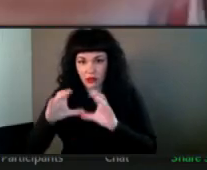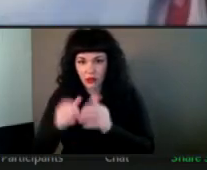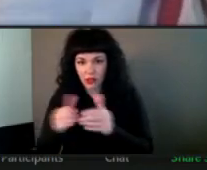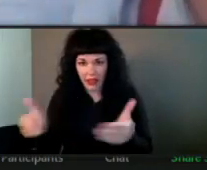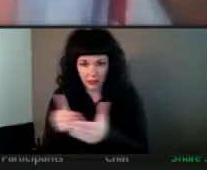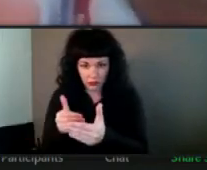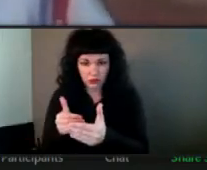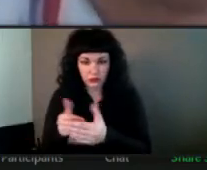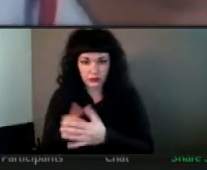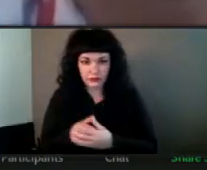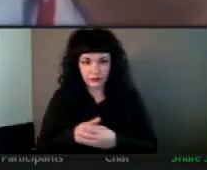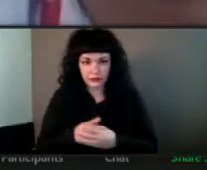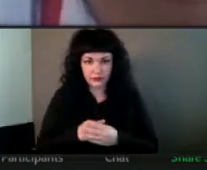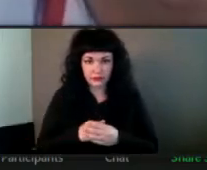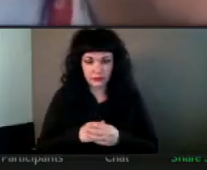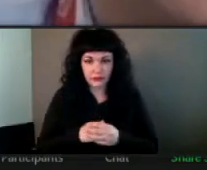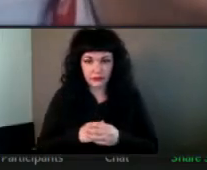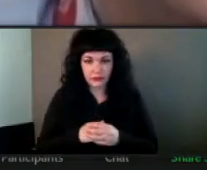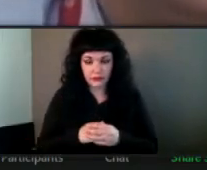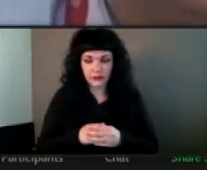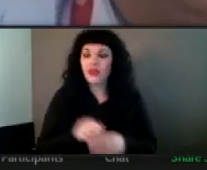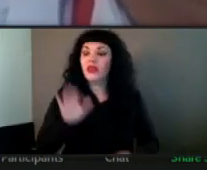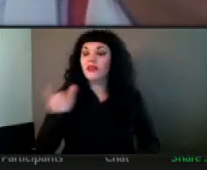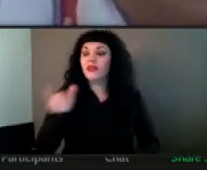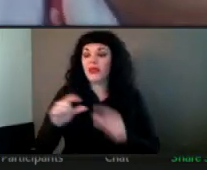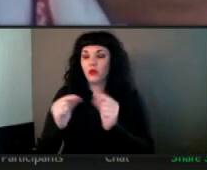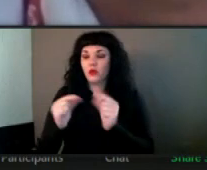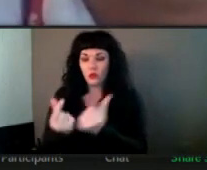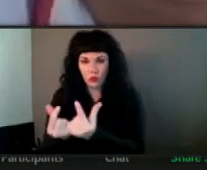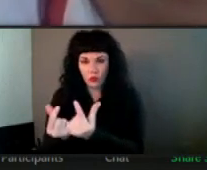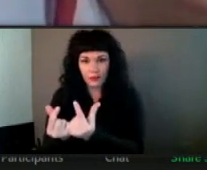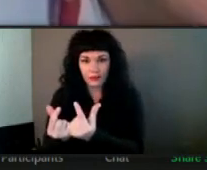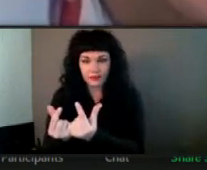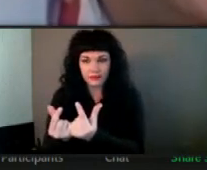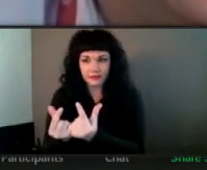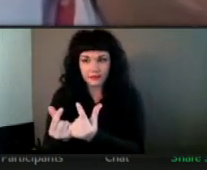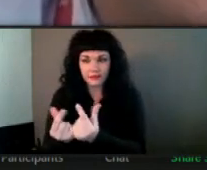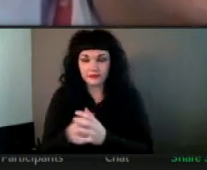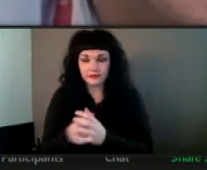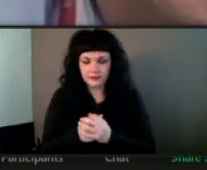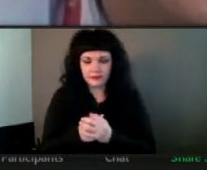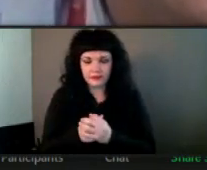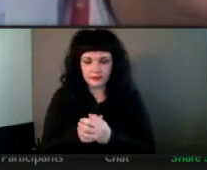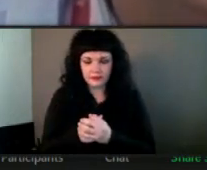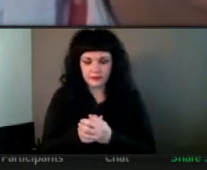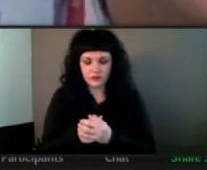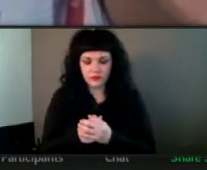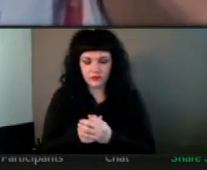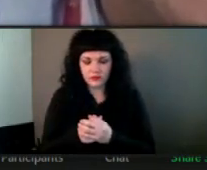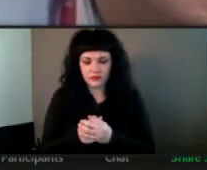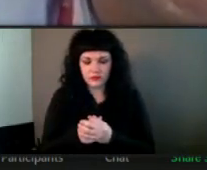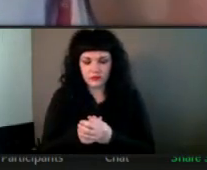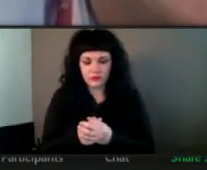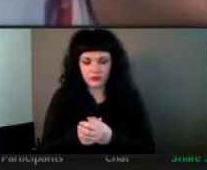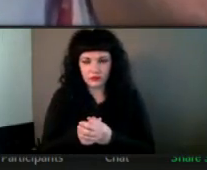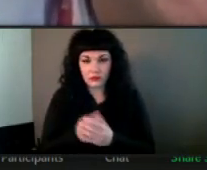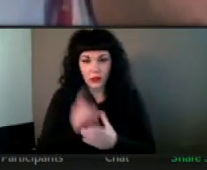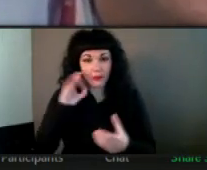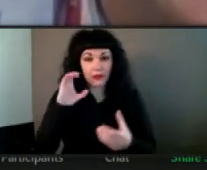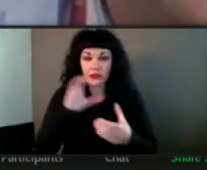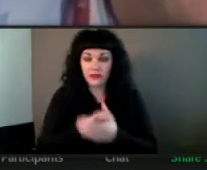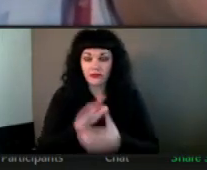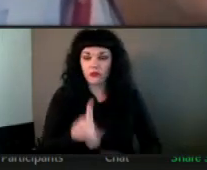group absolutely, and myself included, believes that in-person schooling is the best